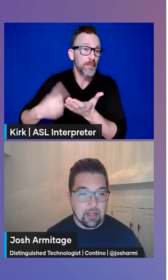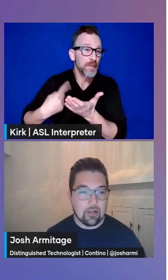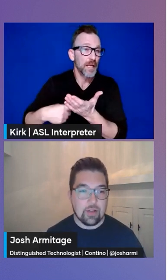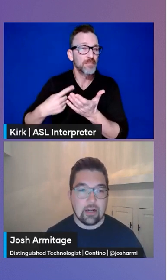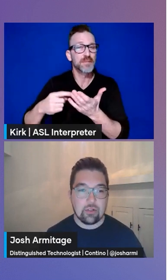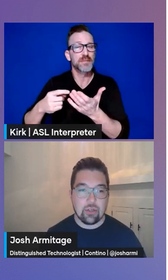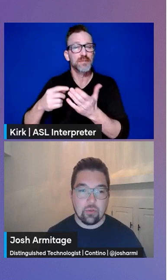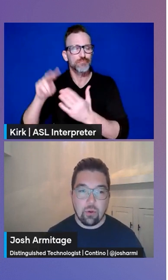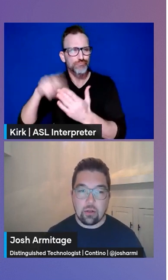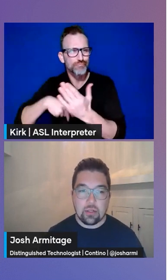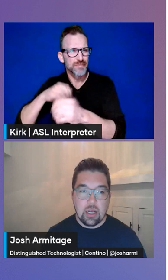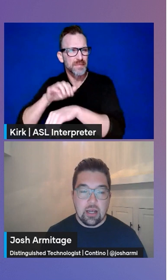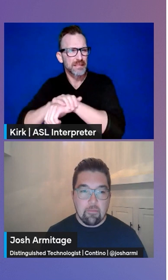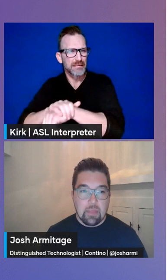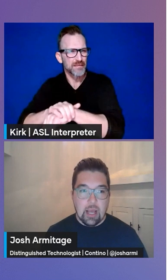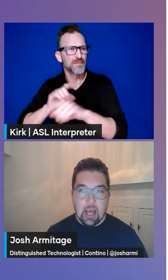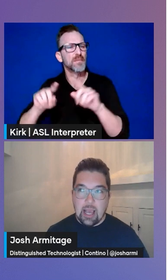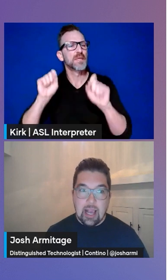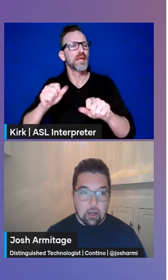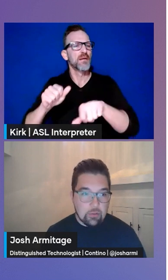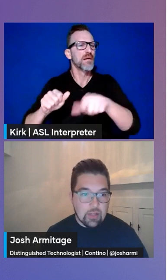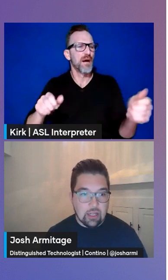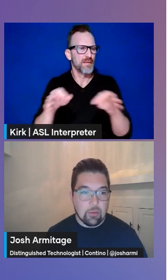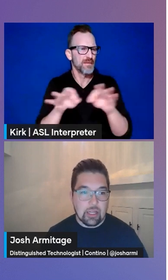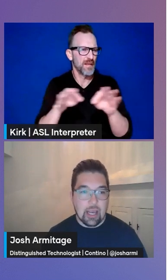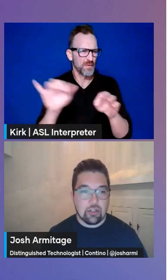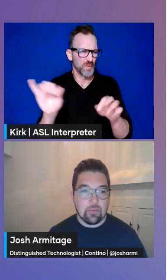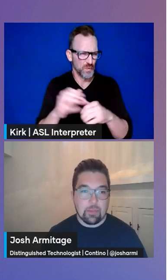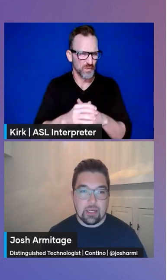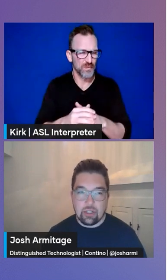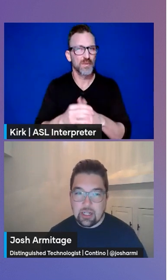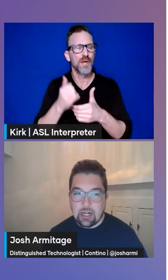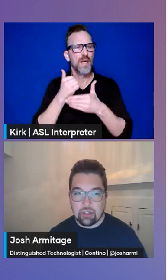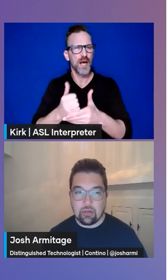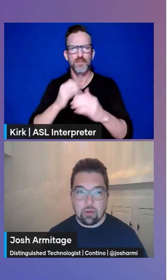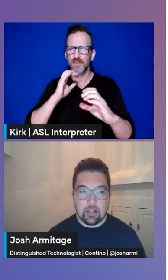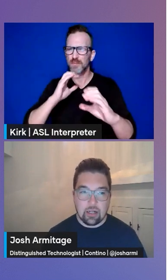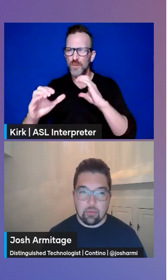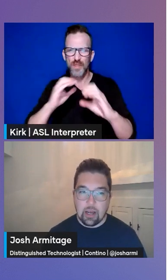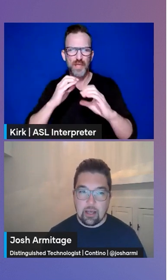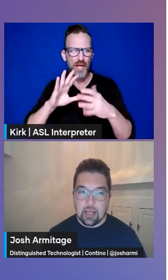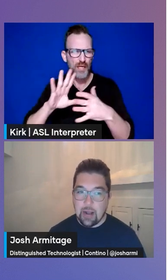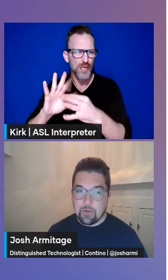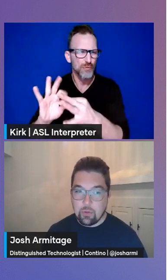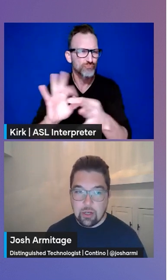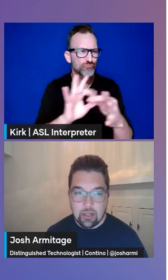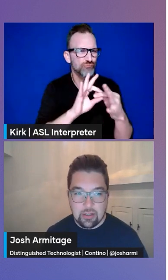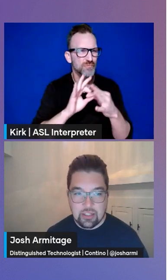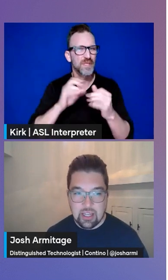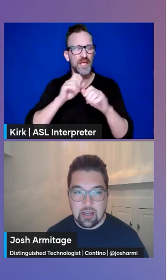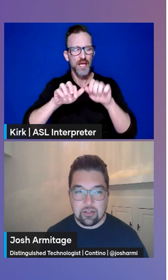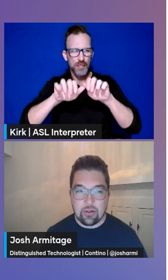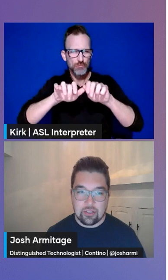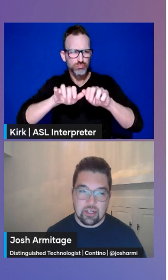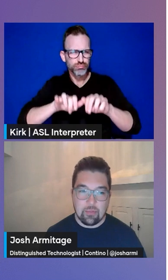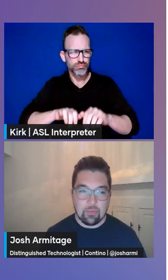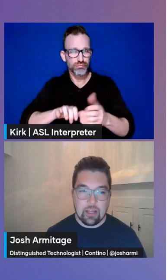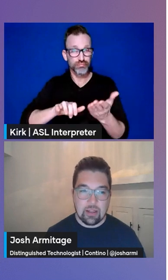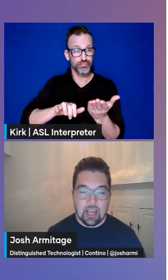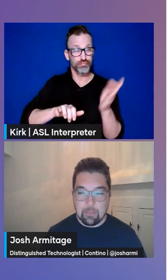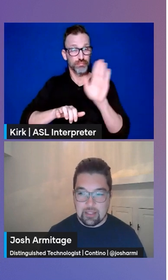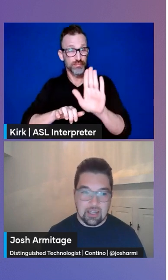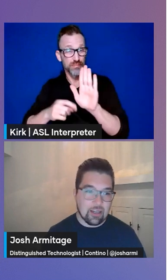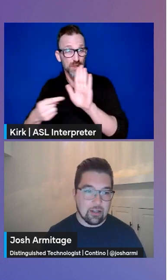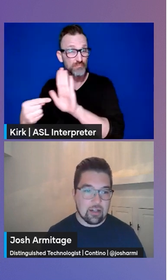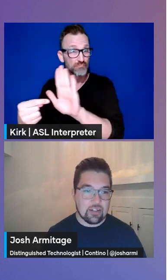any kind of language that you want. It helps with that communication piece. You can actually write it in a way that everyone can understand and not someone with